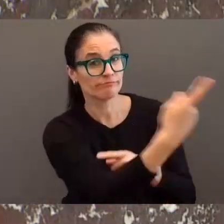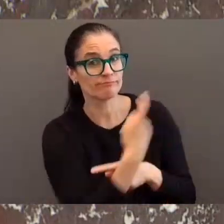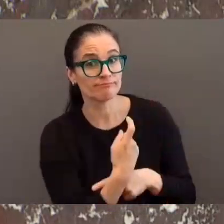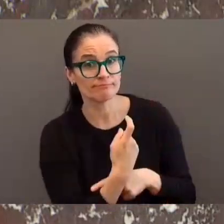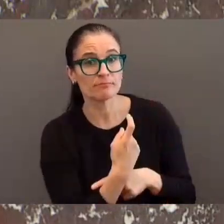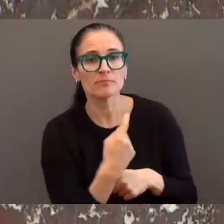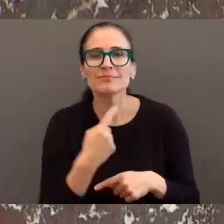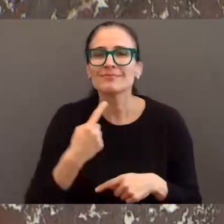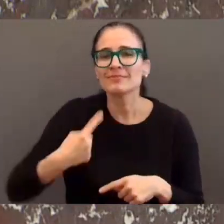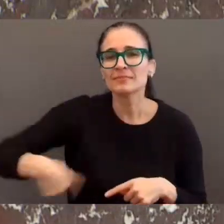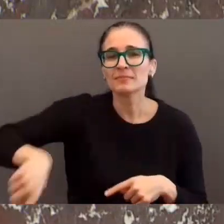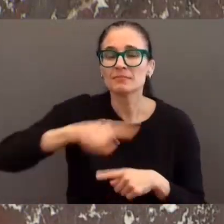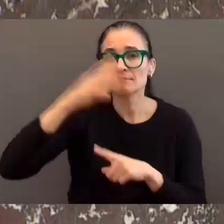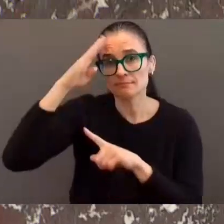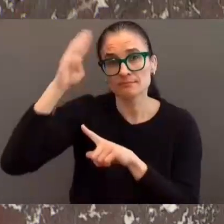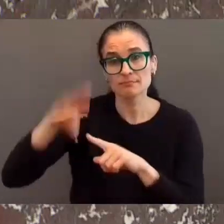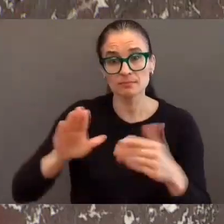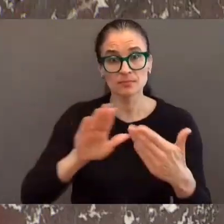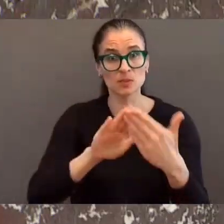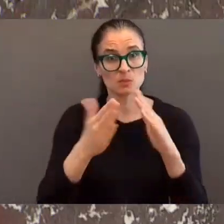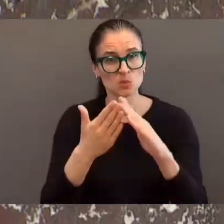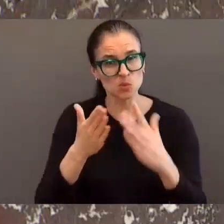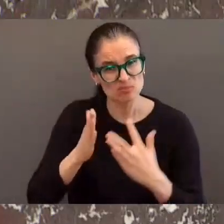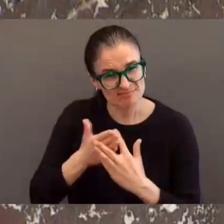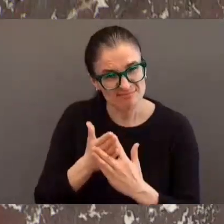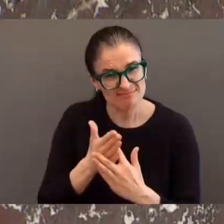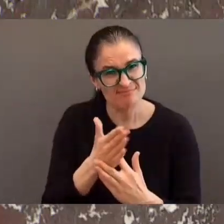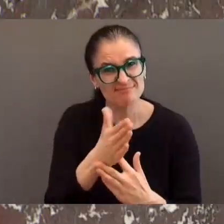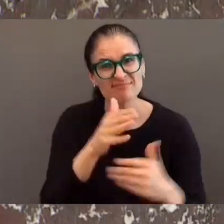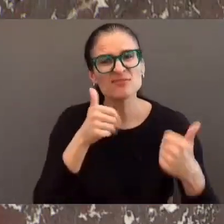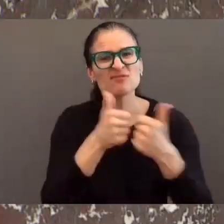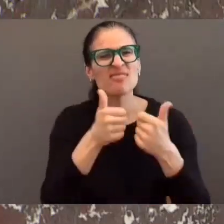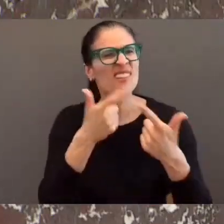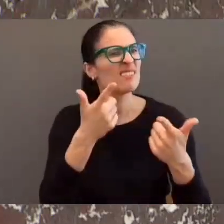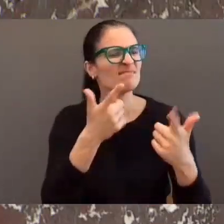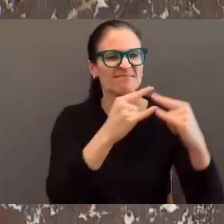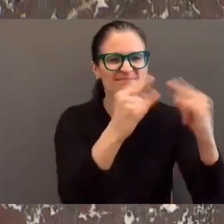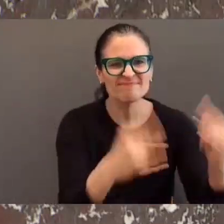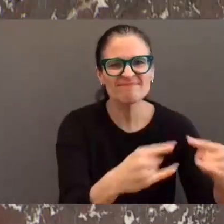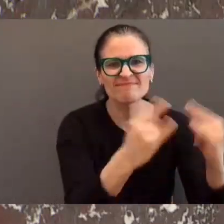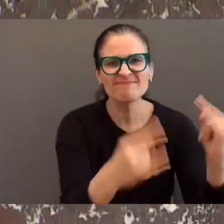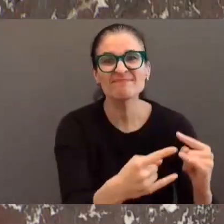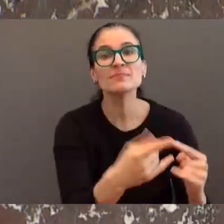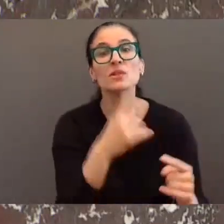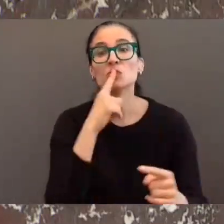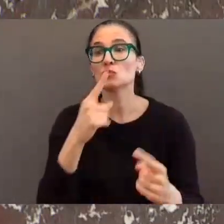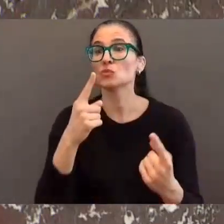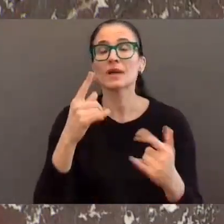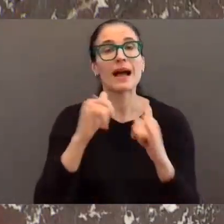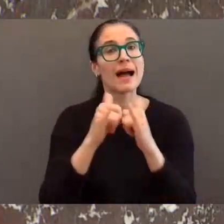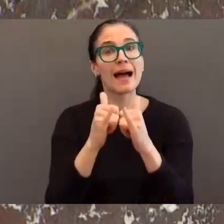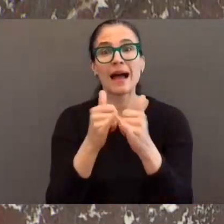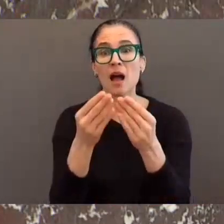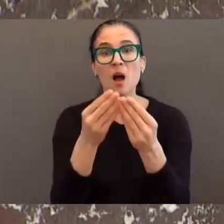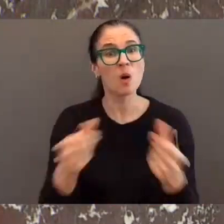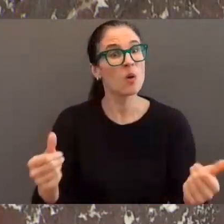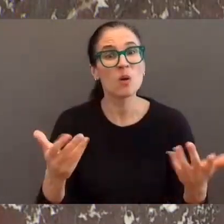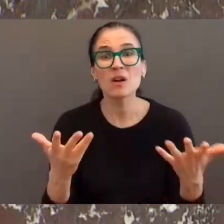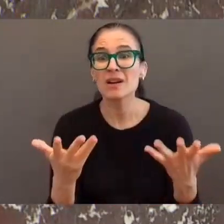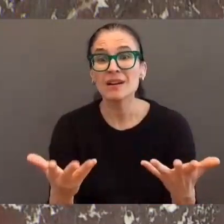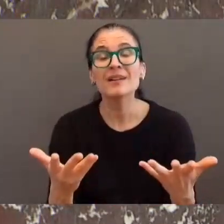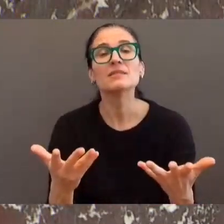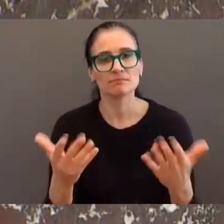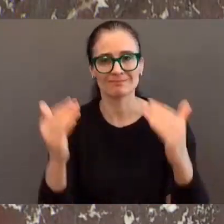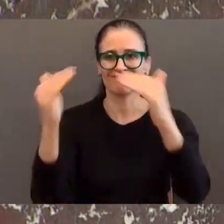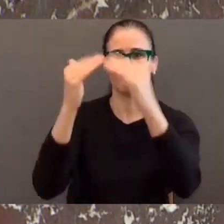they face encampments, the best solution, the best way to address them is through housing. In the case of Pandora, the